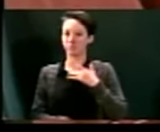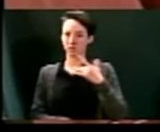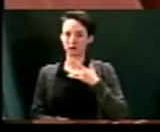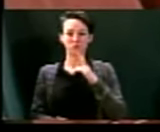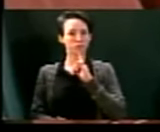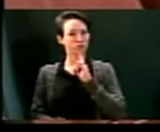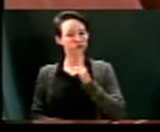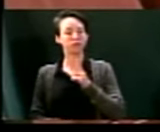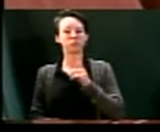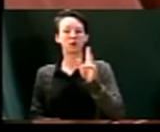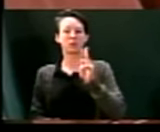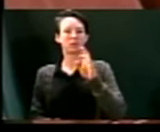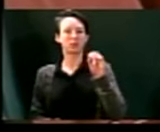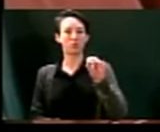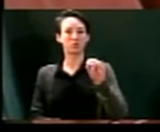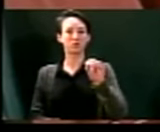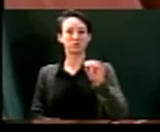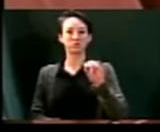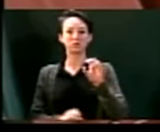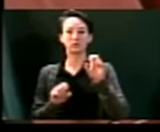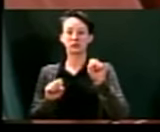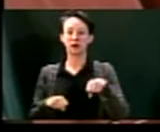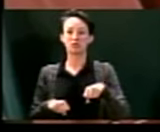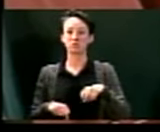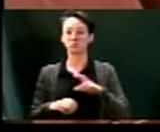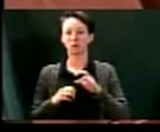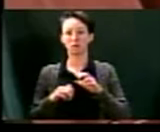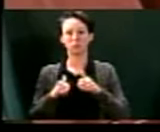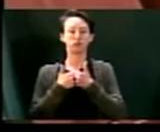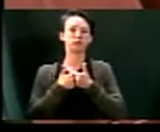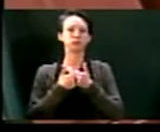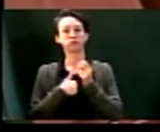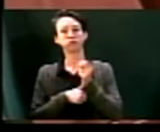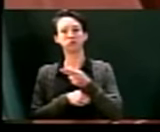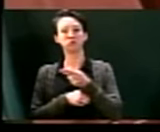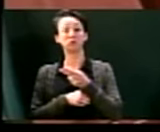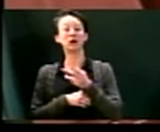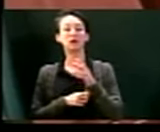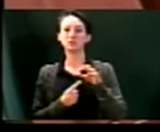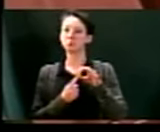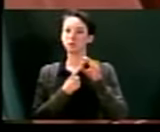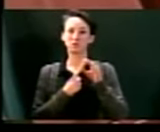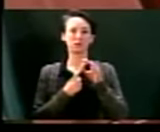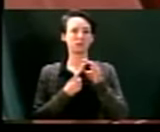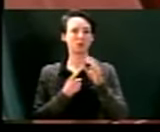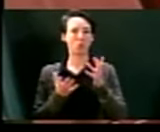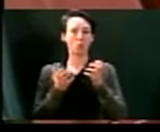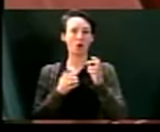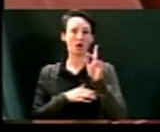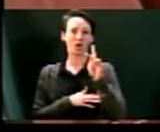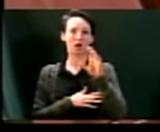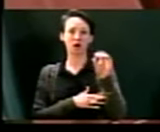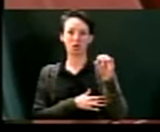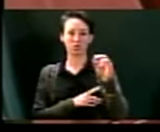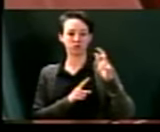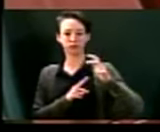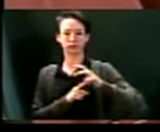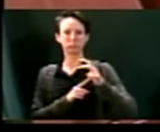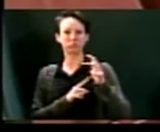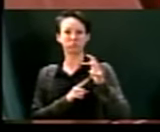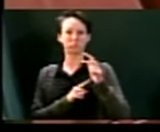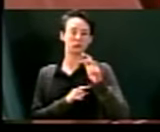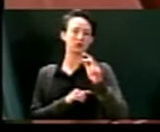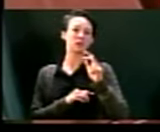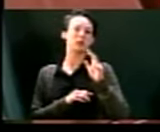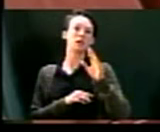the challenge, especially since we want Knox County to be the best school system in the